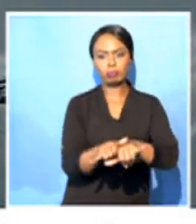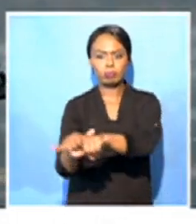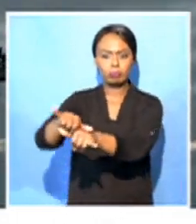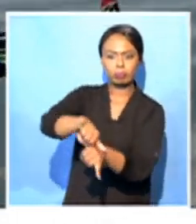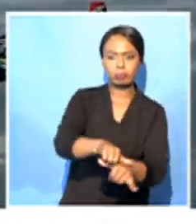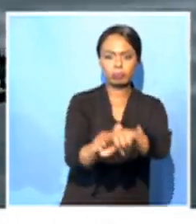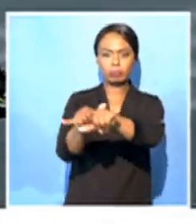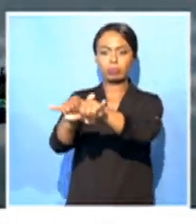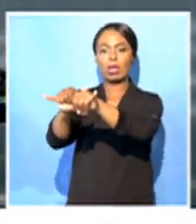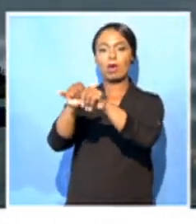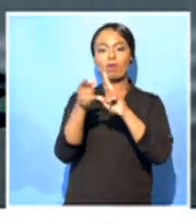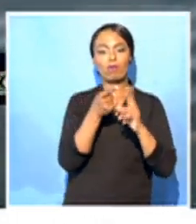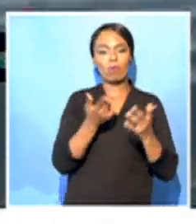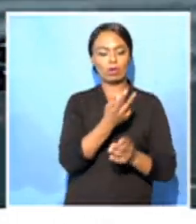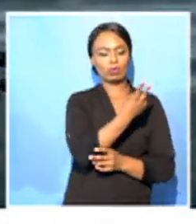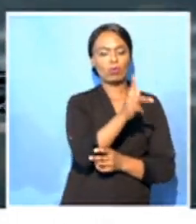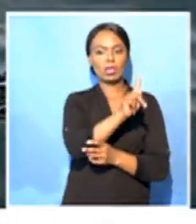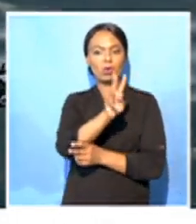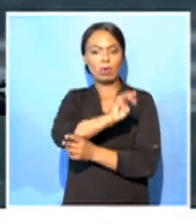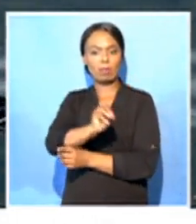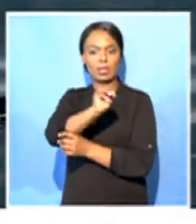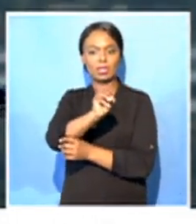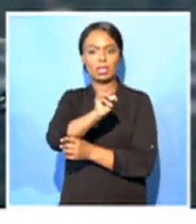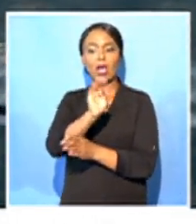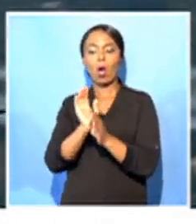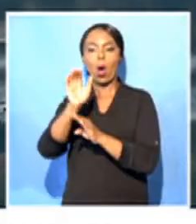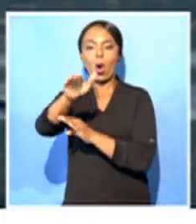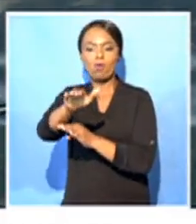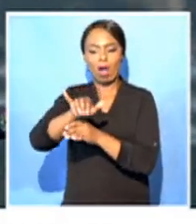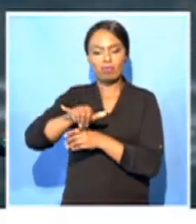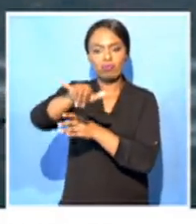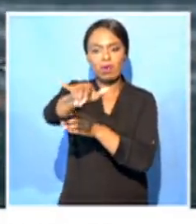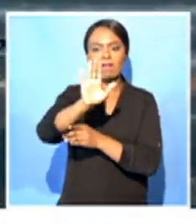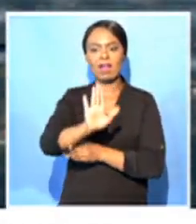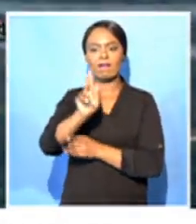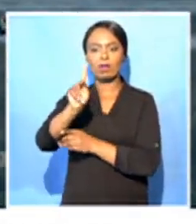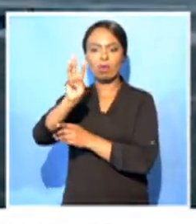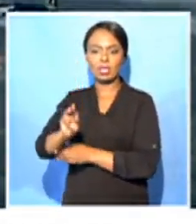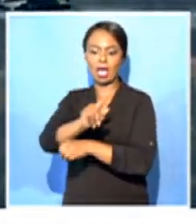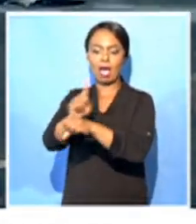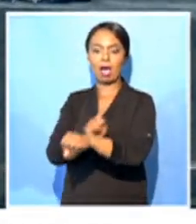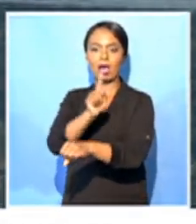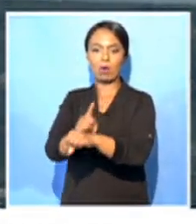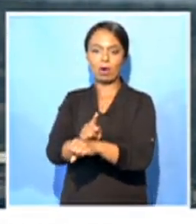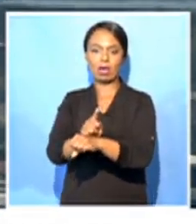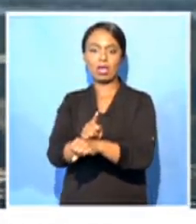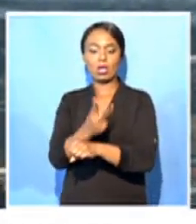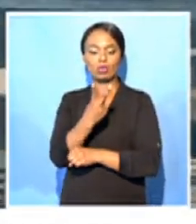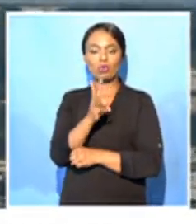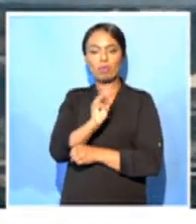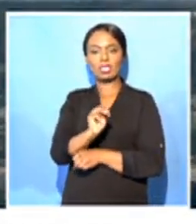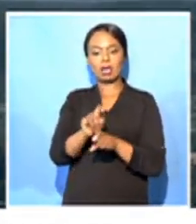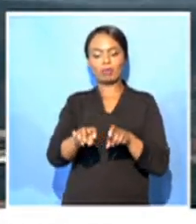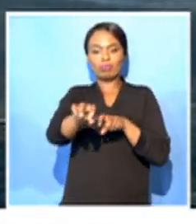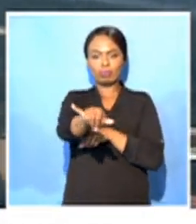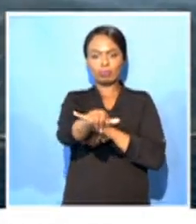ranged from 200 kilometers an hour to over 500 kilometers an hour, just 2 meters apart